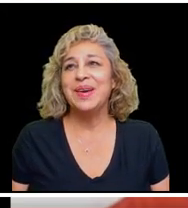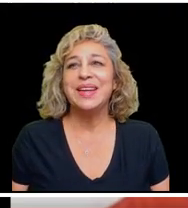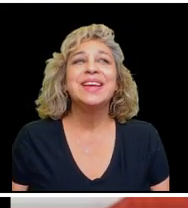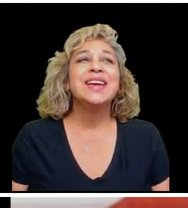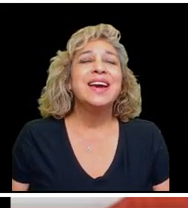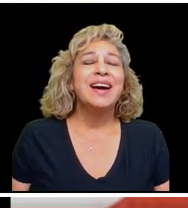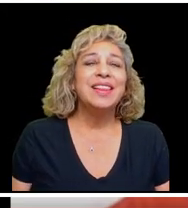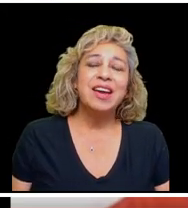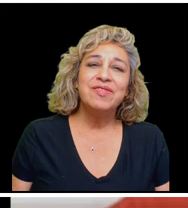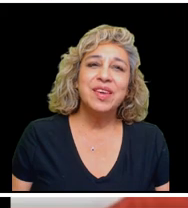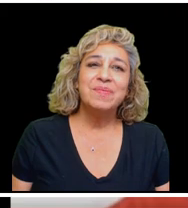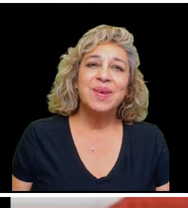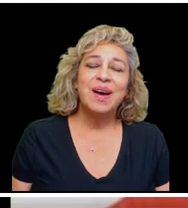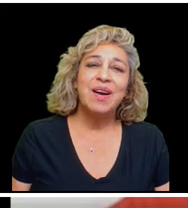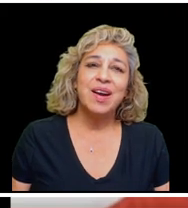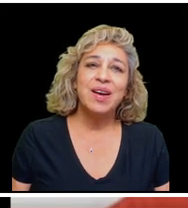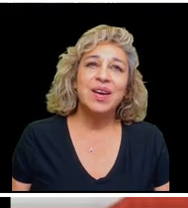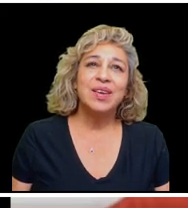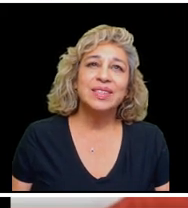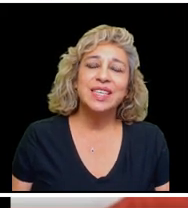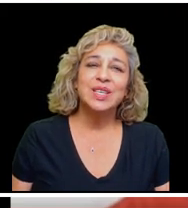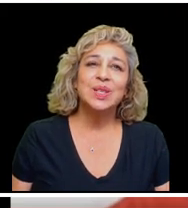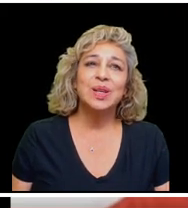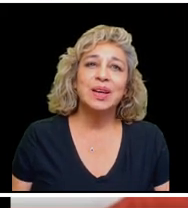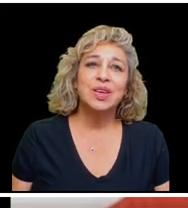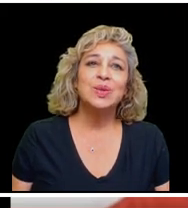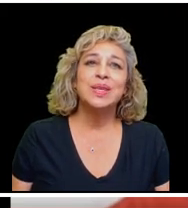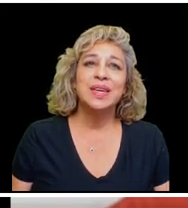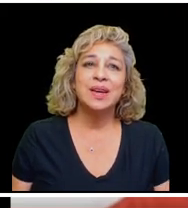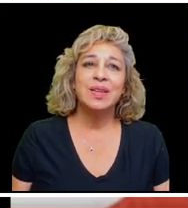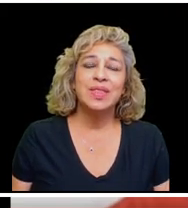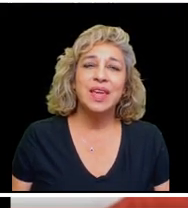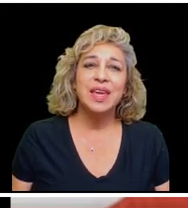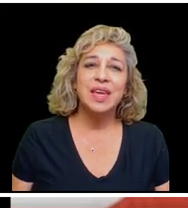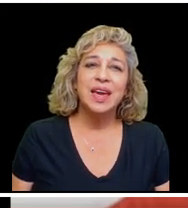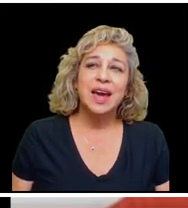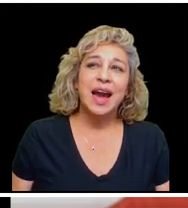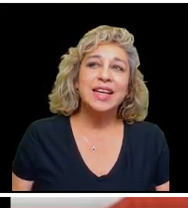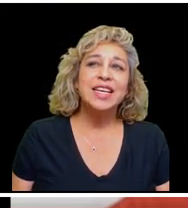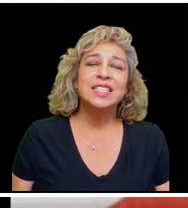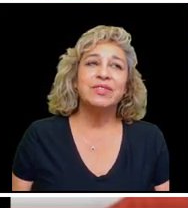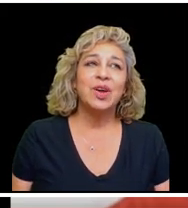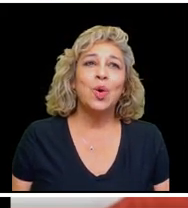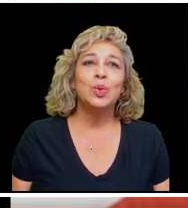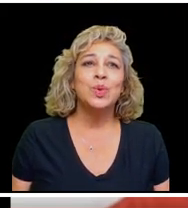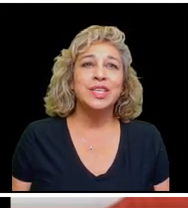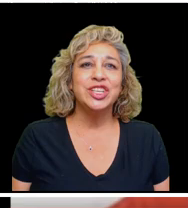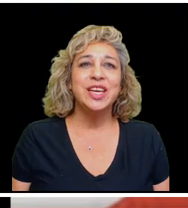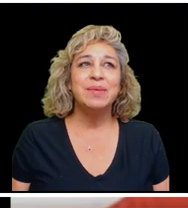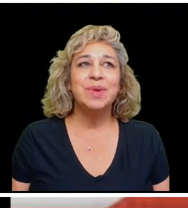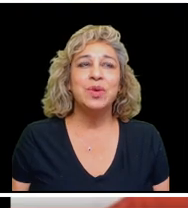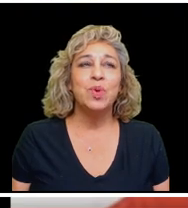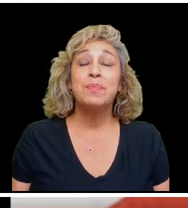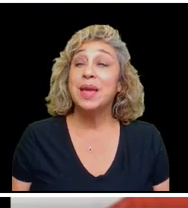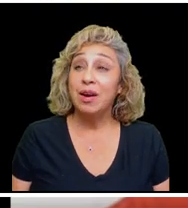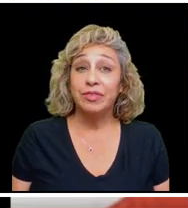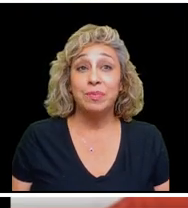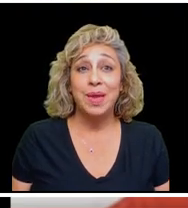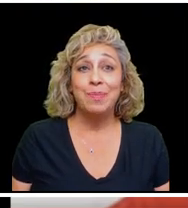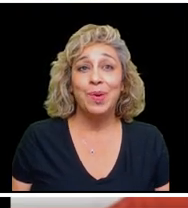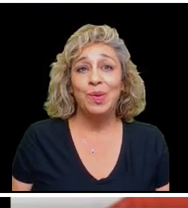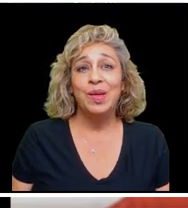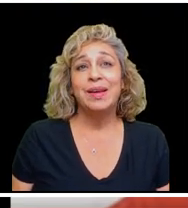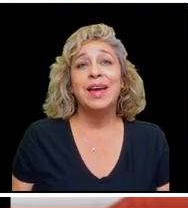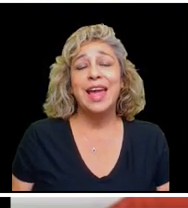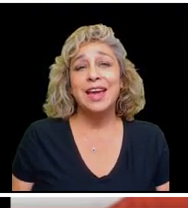one of them but a lot of them are still using the ideas of the old regime and ripping off